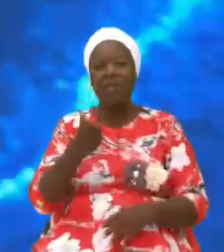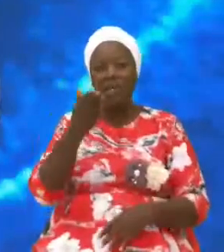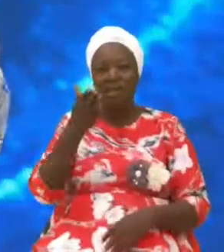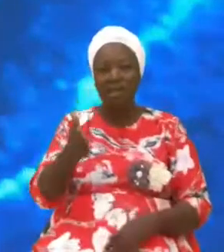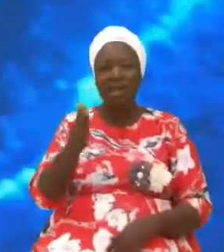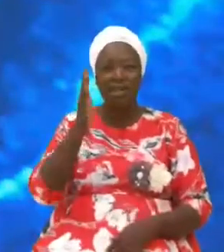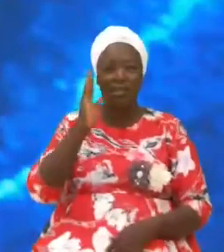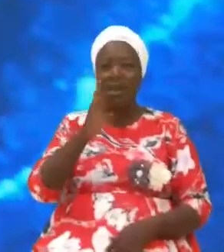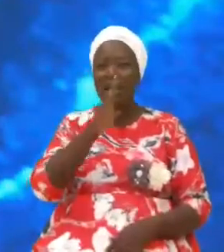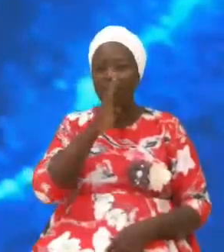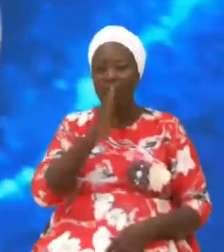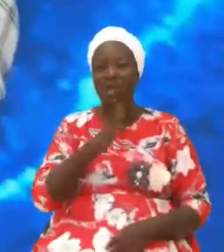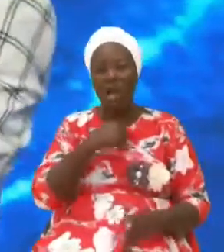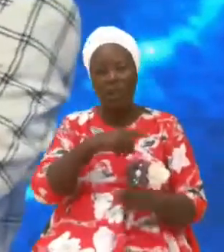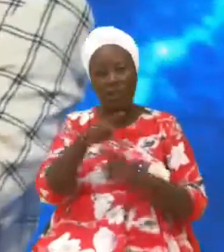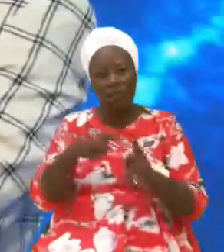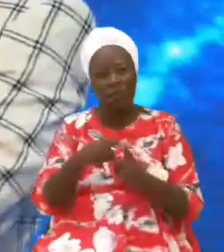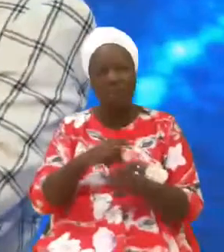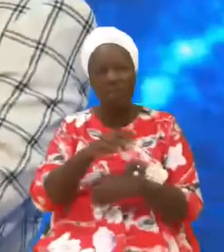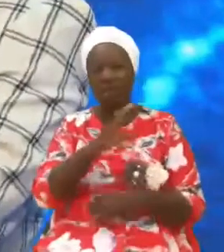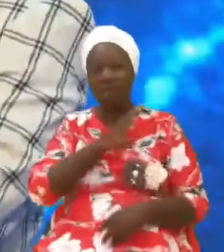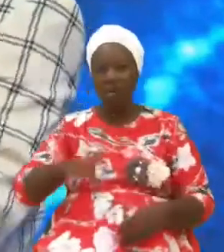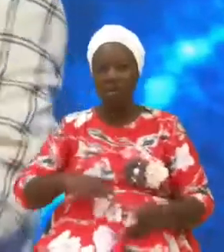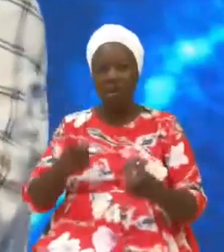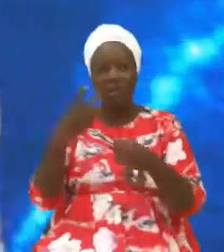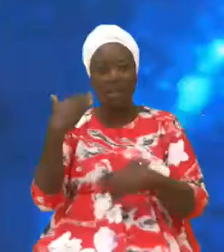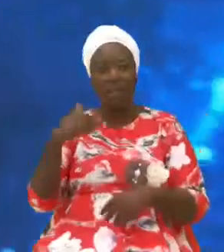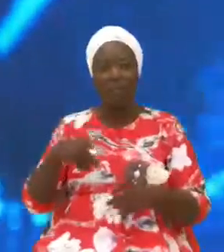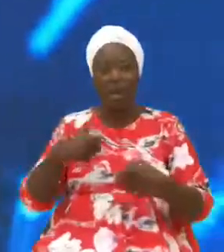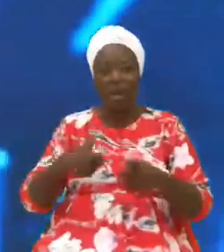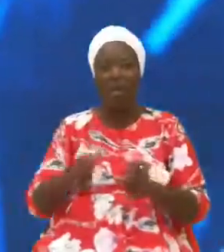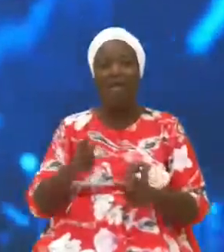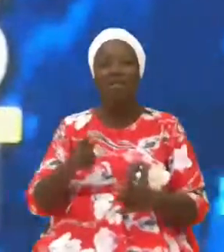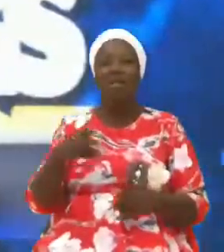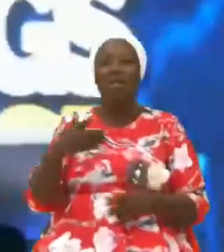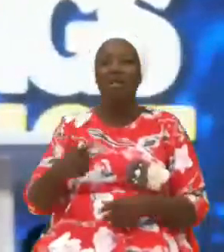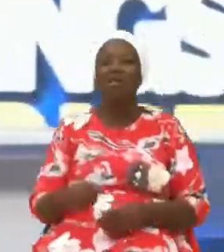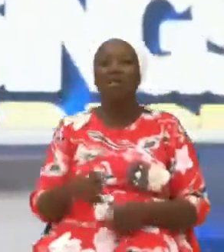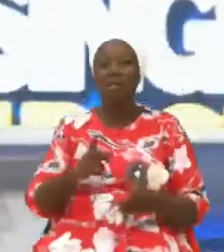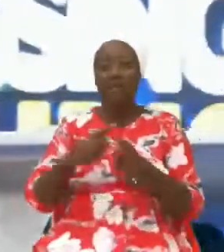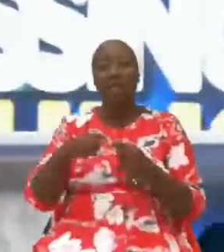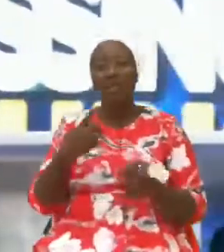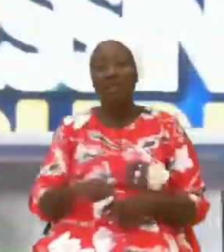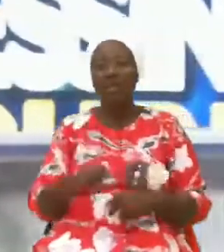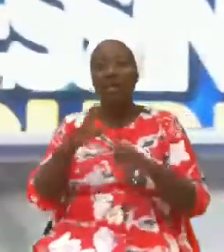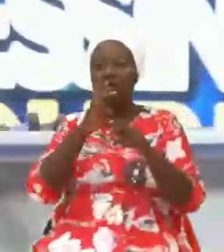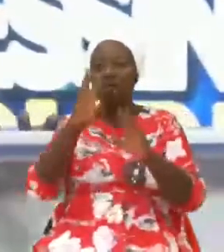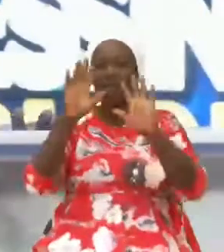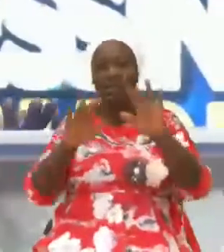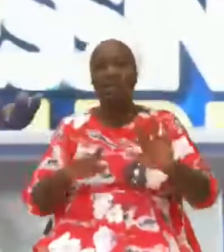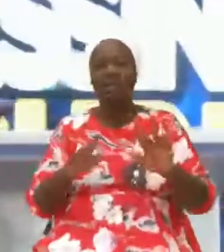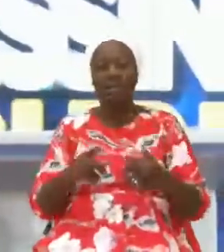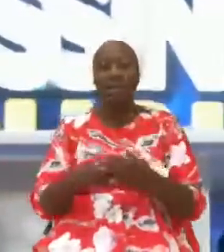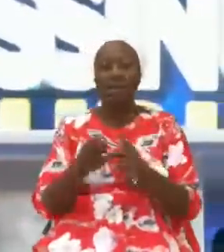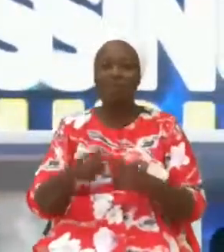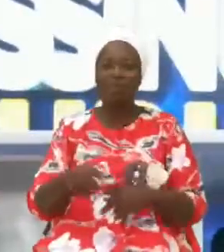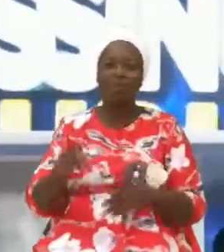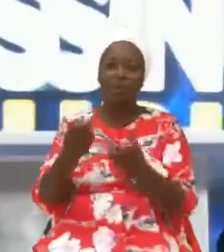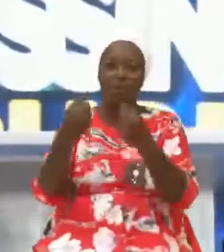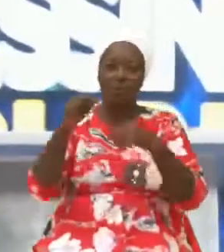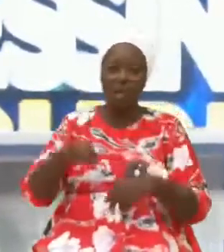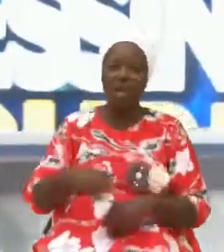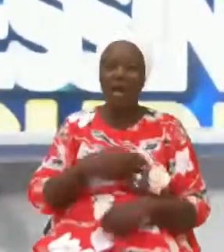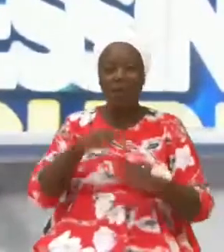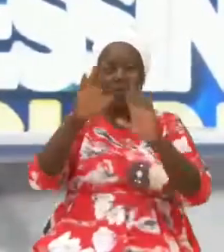were waiting for the Redeemer. There shall be. And when Christ came, then the showers began